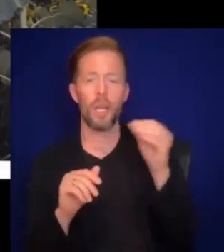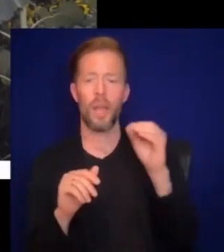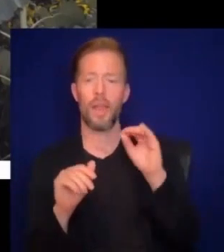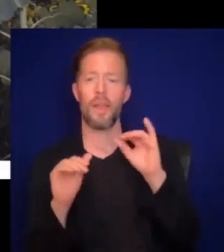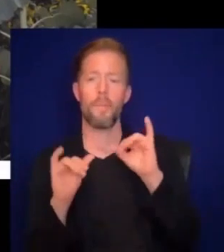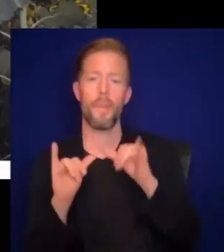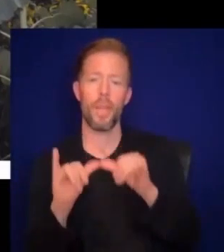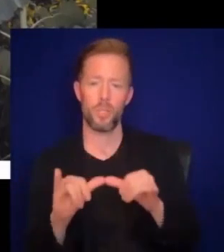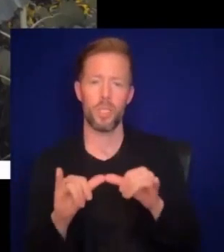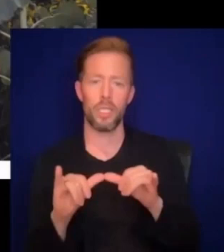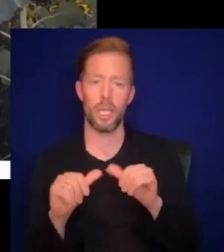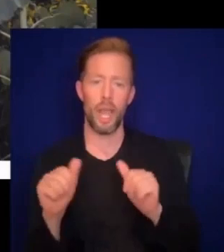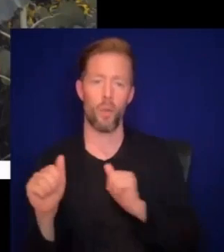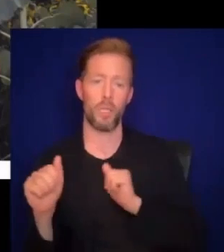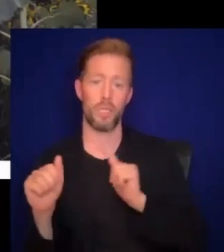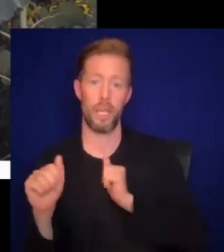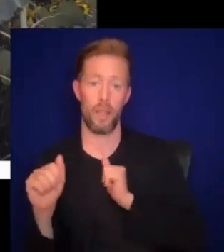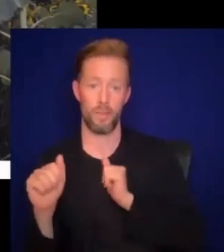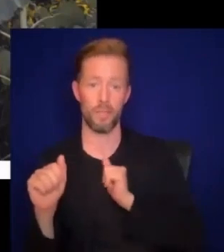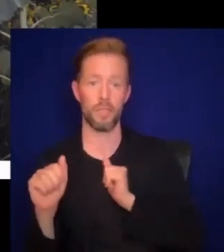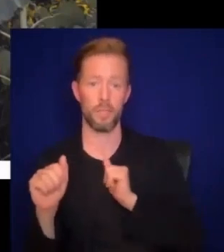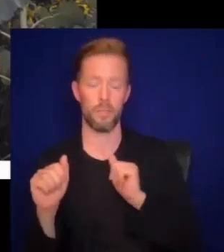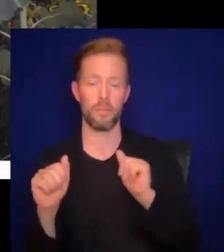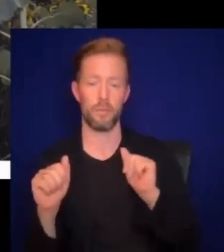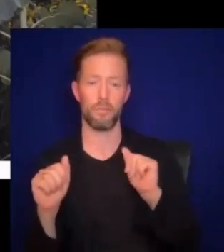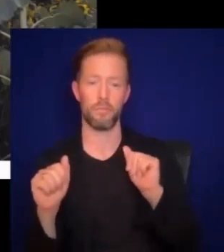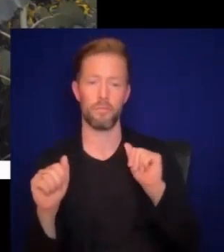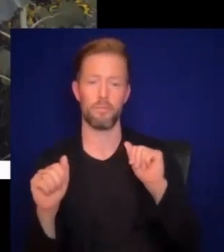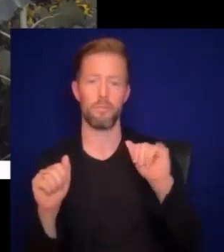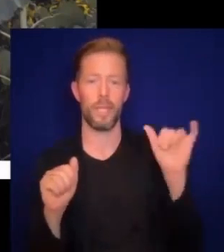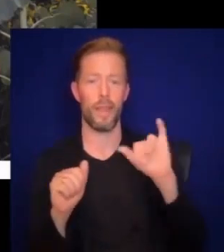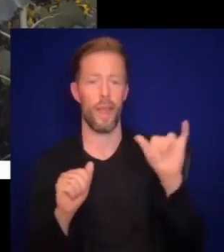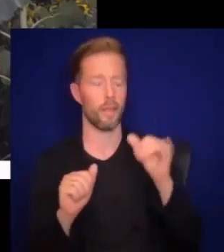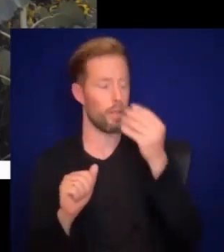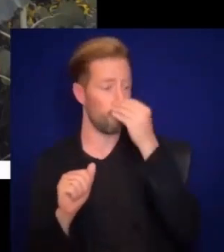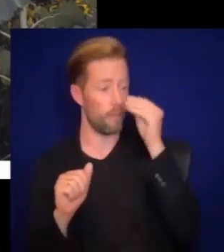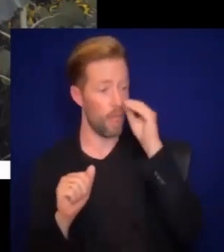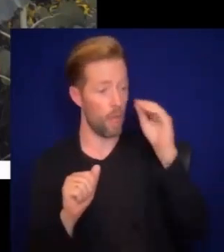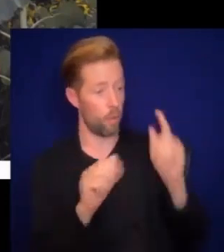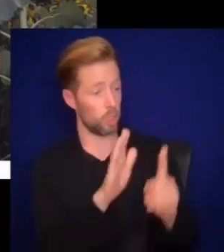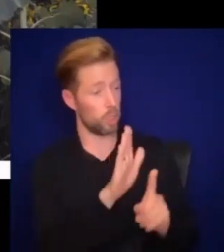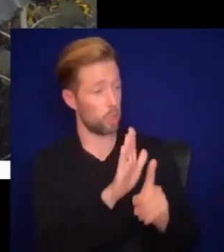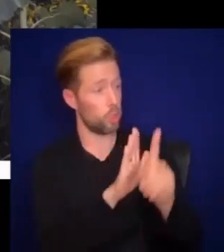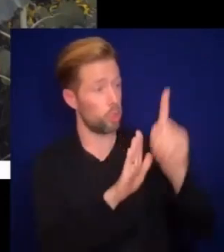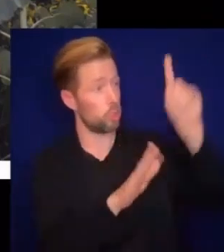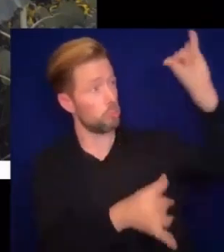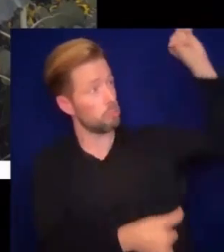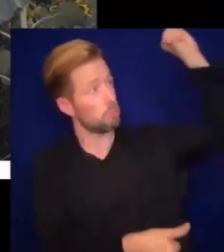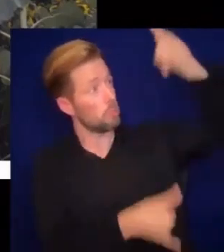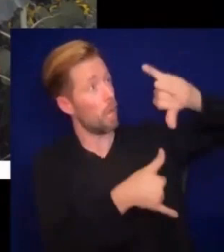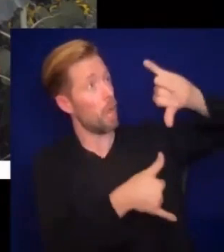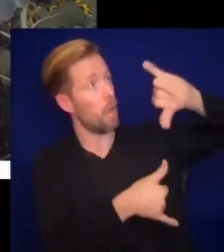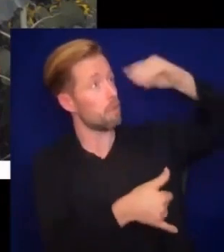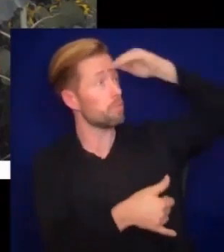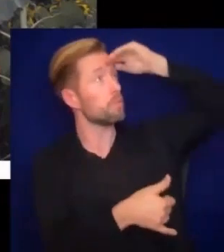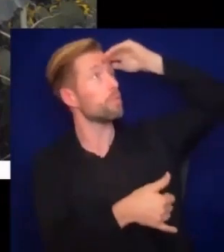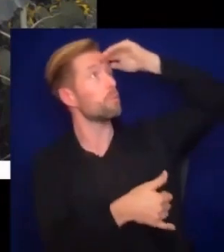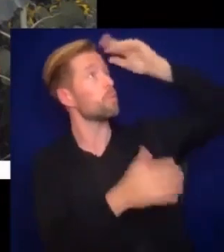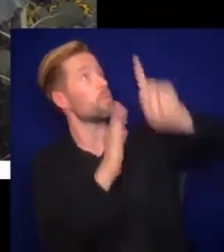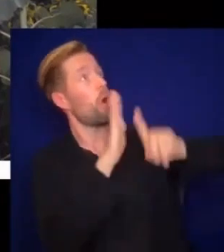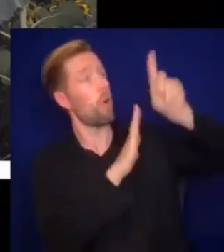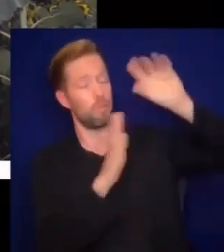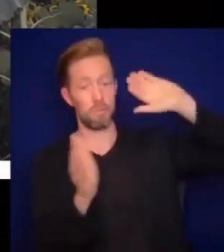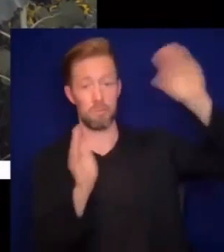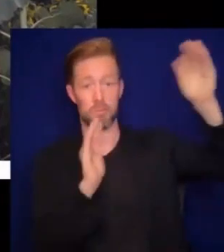and measuring ourselves against the flowers, like the flowers I have here in the back